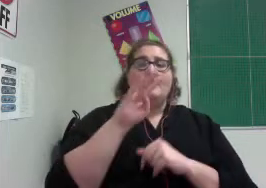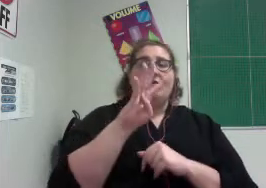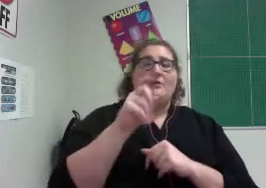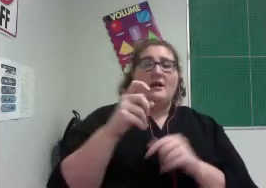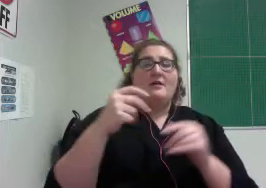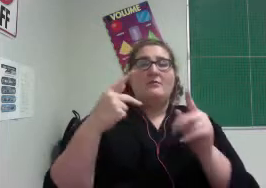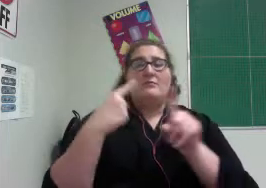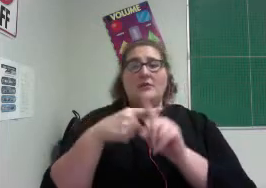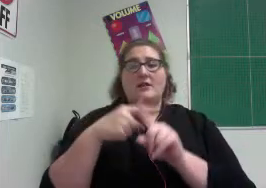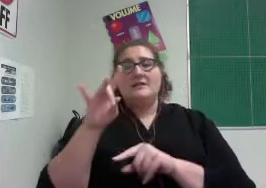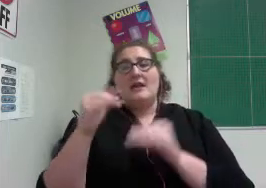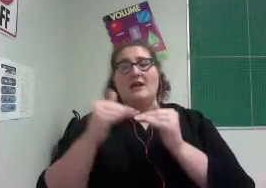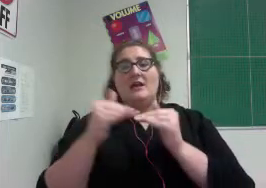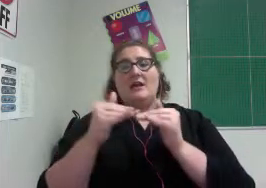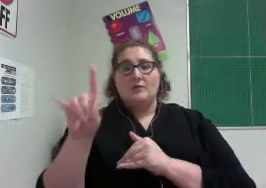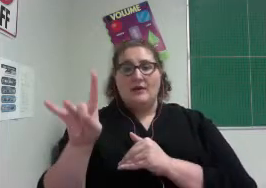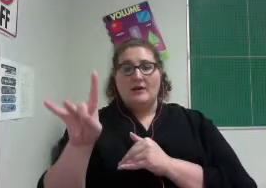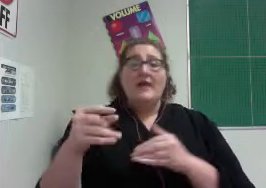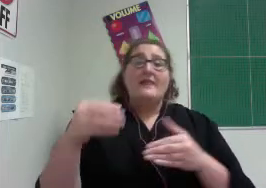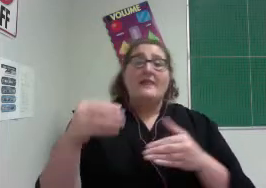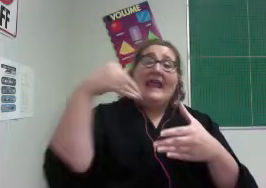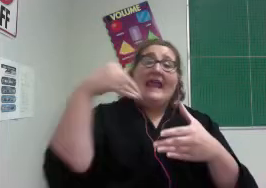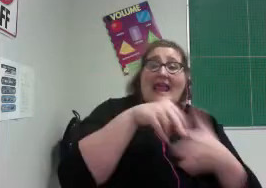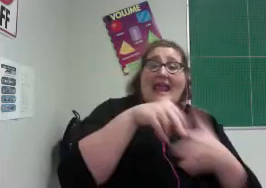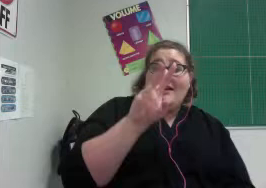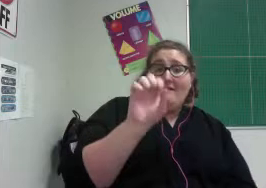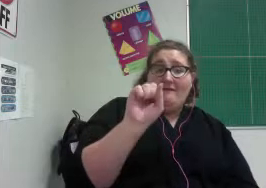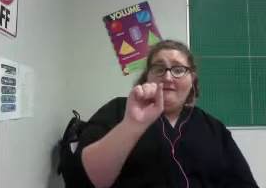equals 28. The inverse